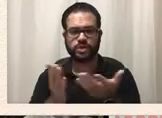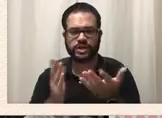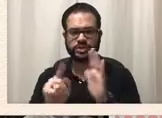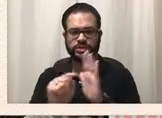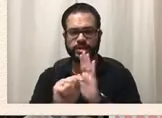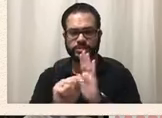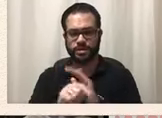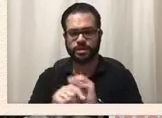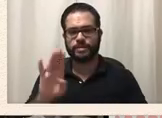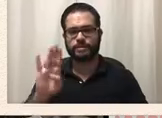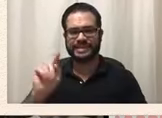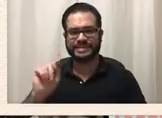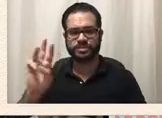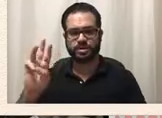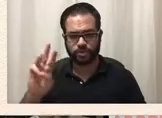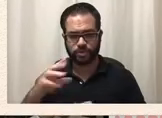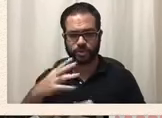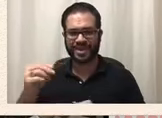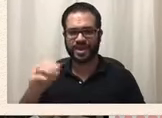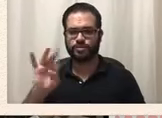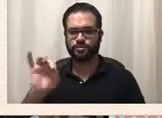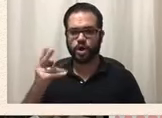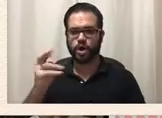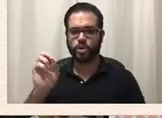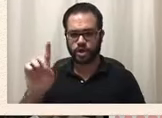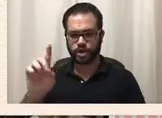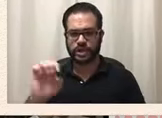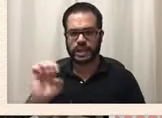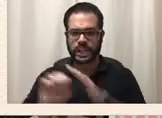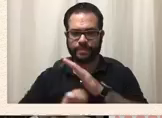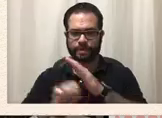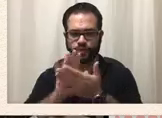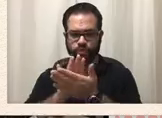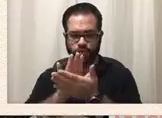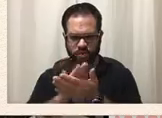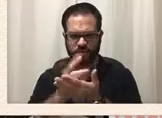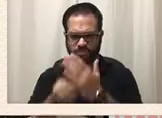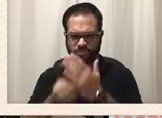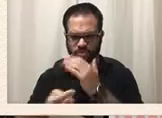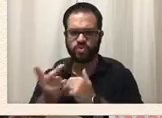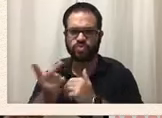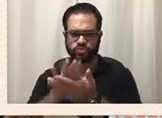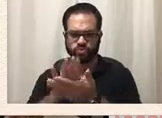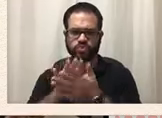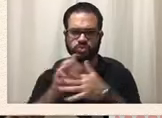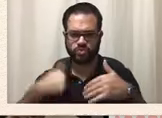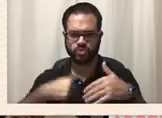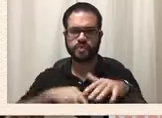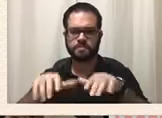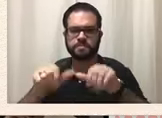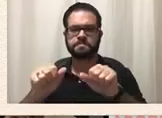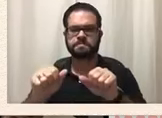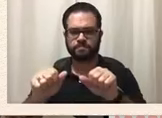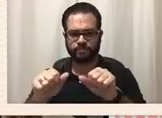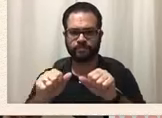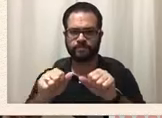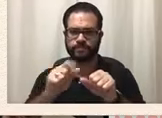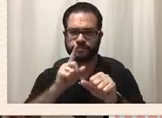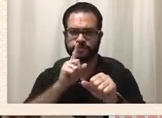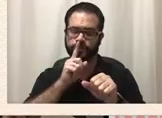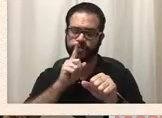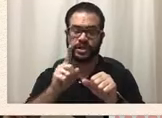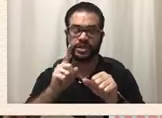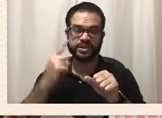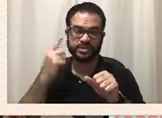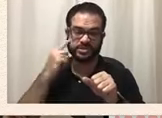Elementary. And as crazy as it sounds, you can, in many cases, count